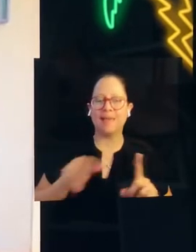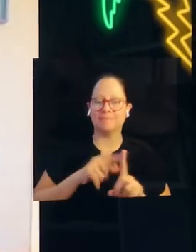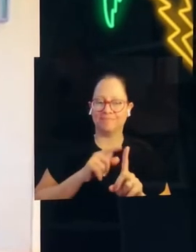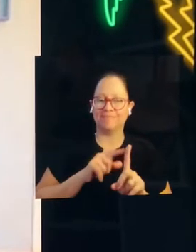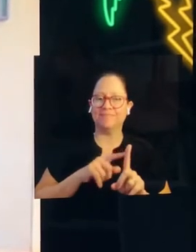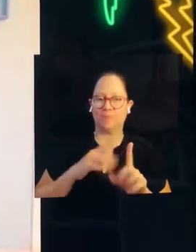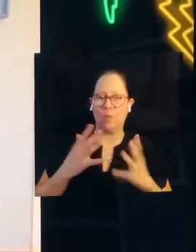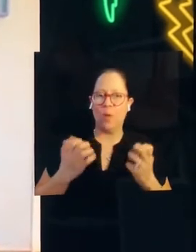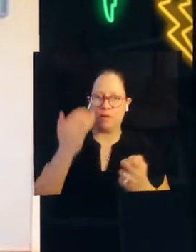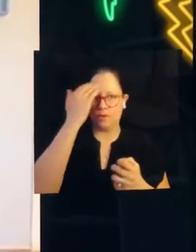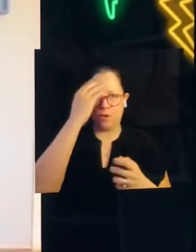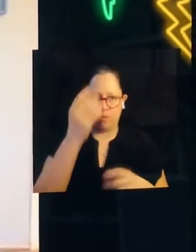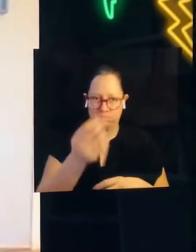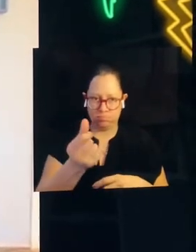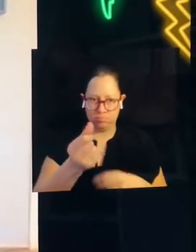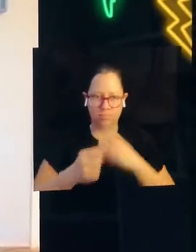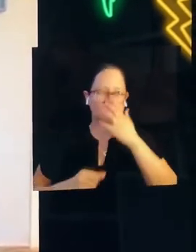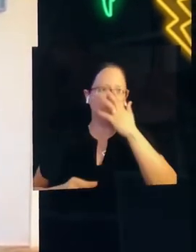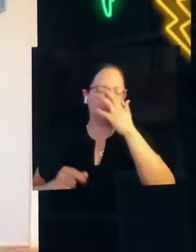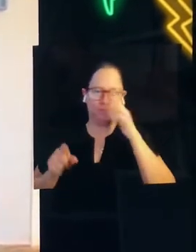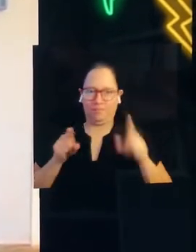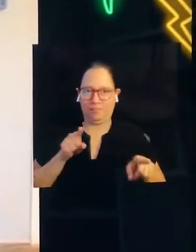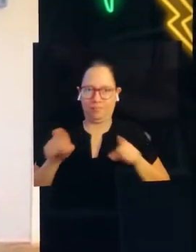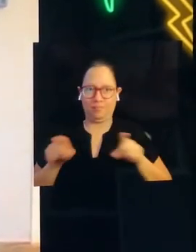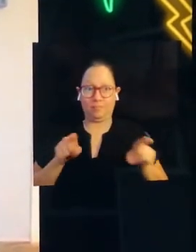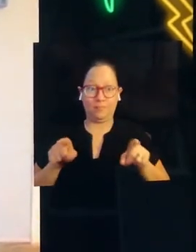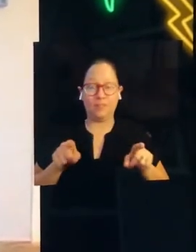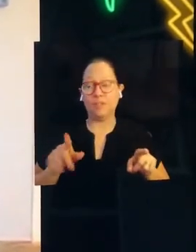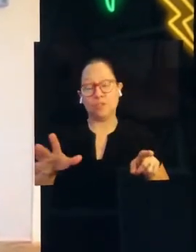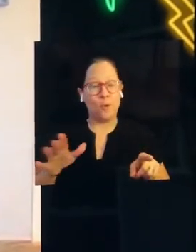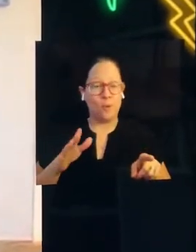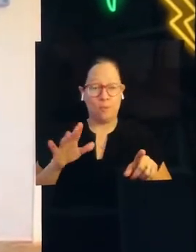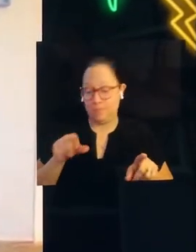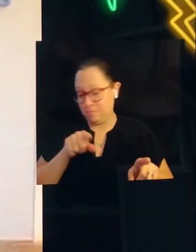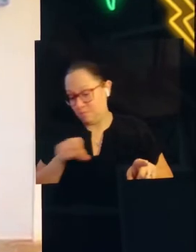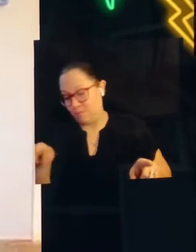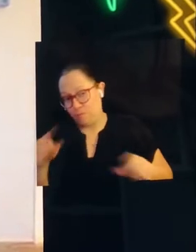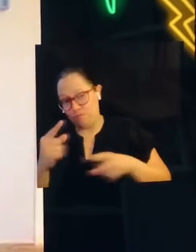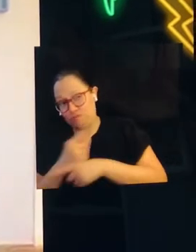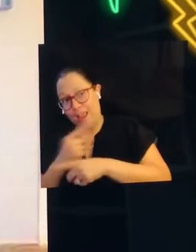have breaking news. Otherwise, do your pitches on Monday and Tuesday mornings,